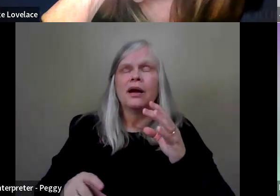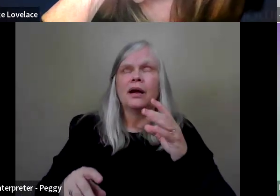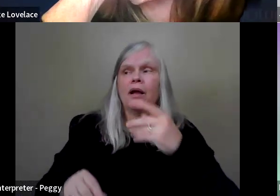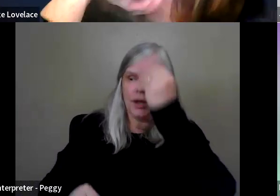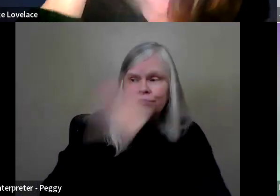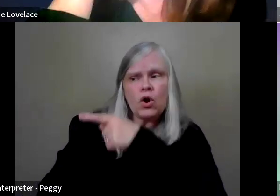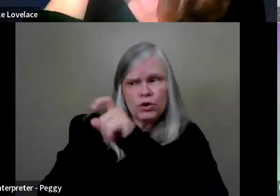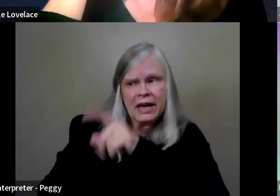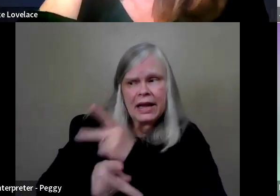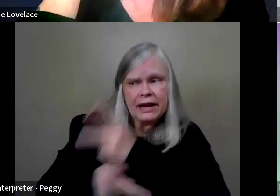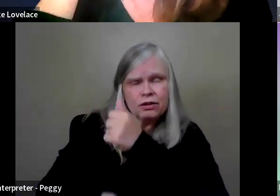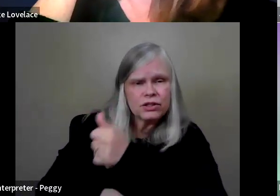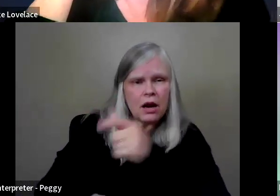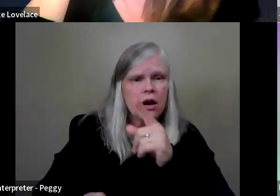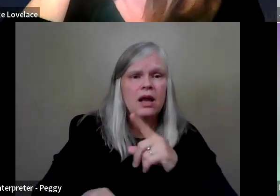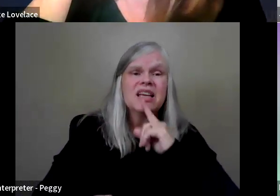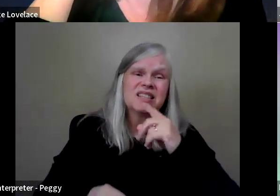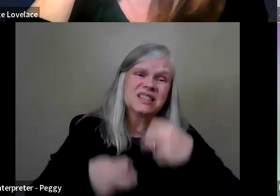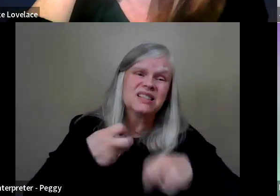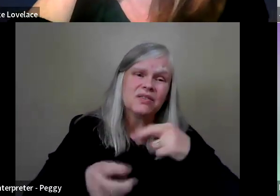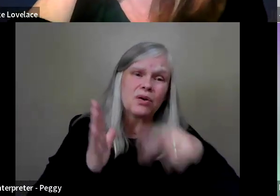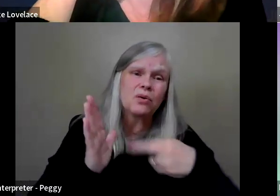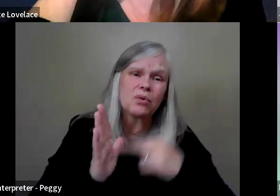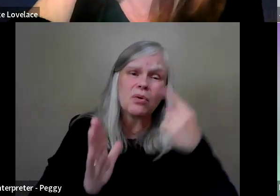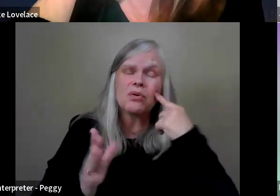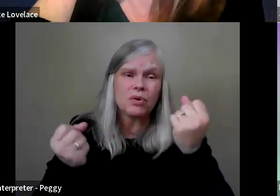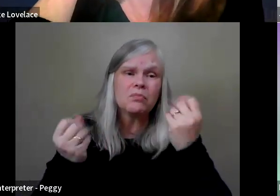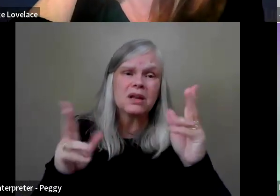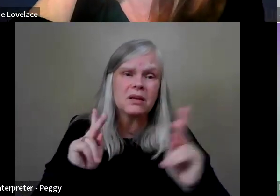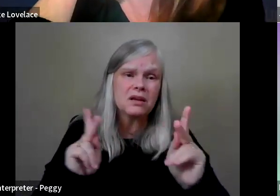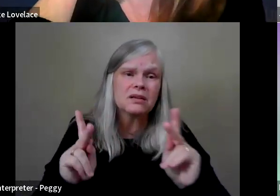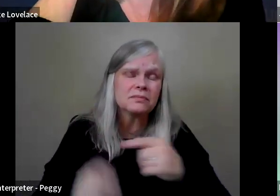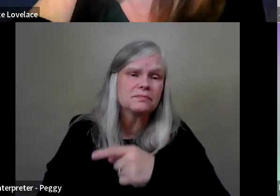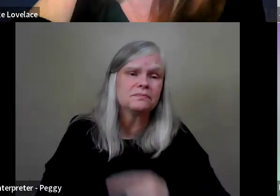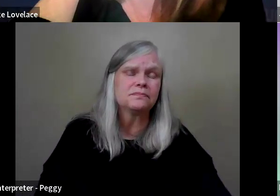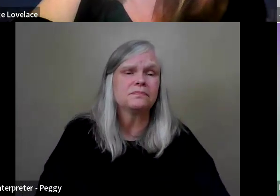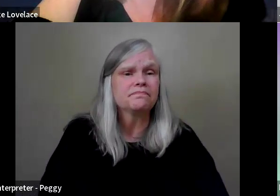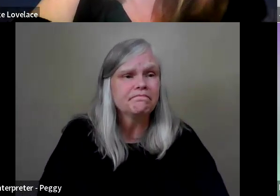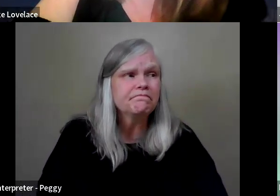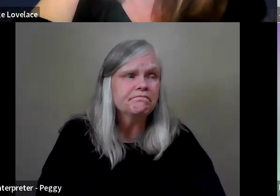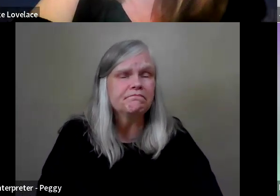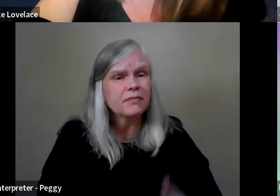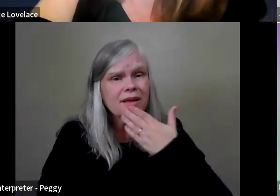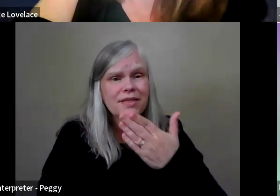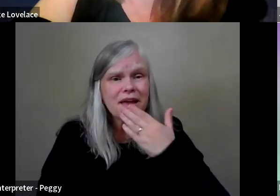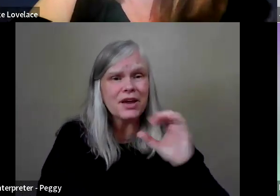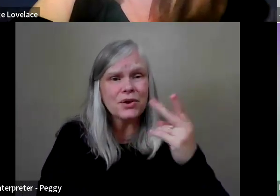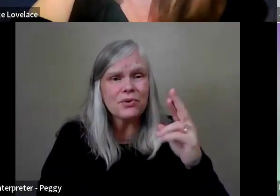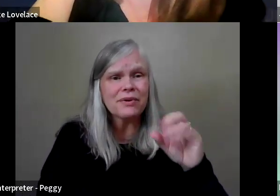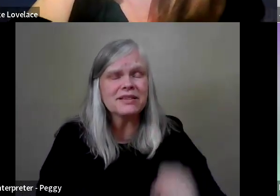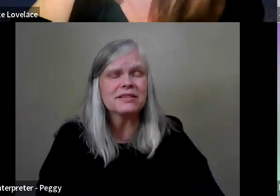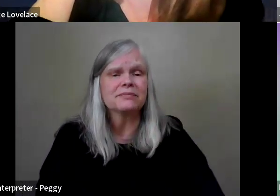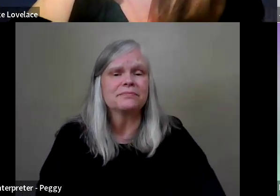but it's definitely a difficult role for many. Mhm. Thanks for that, Chris.